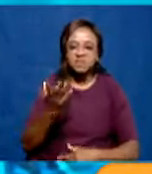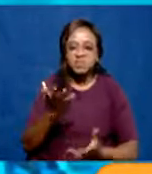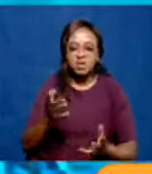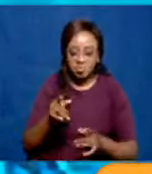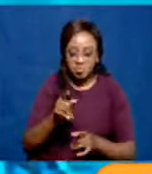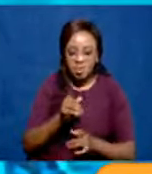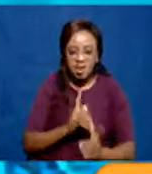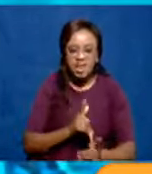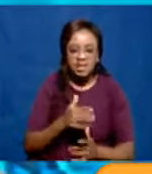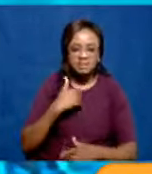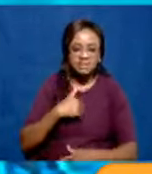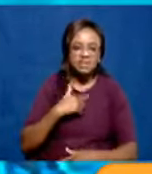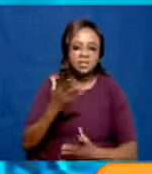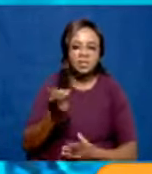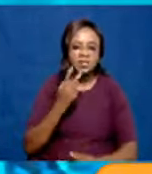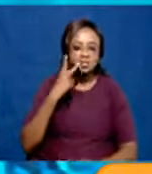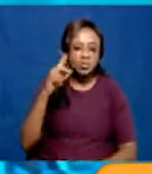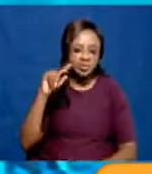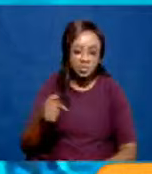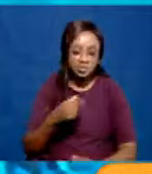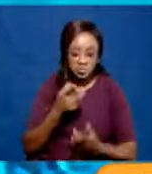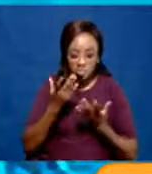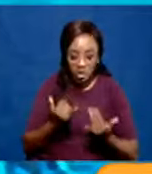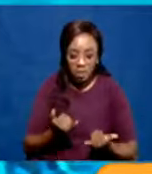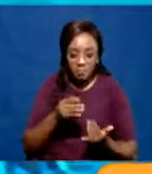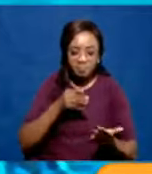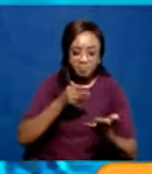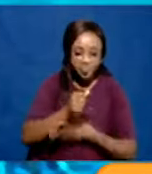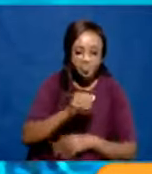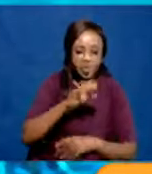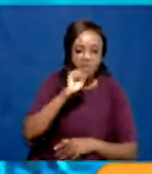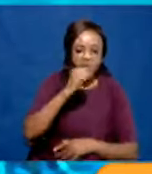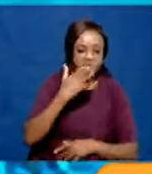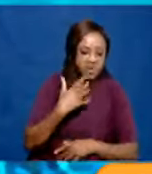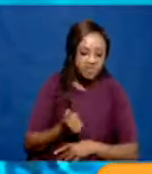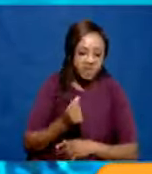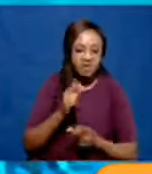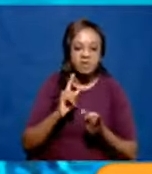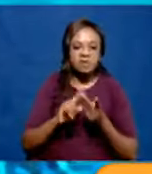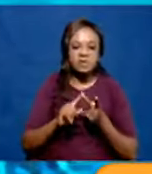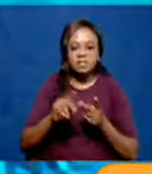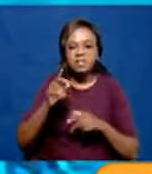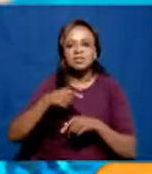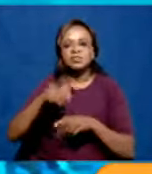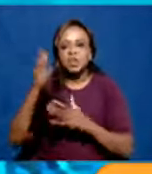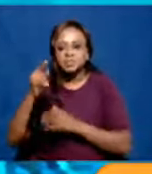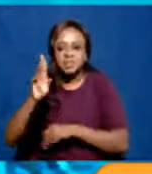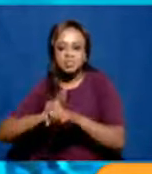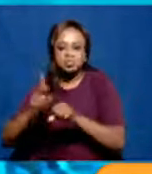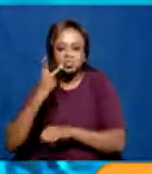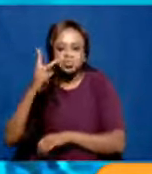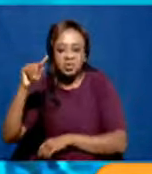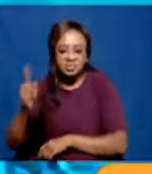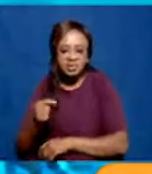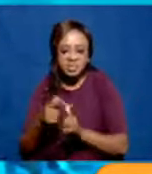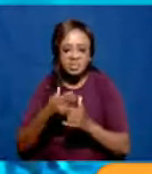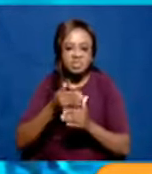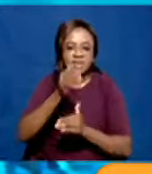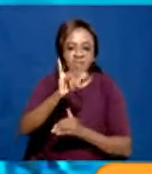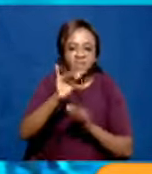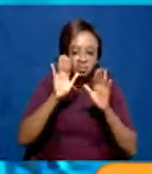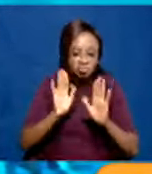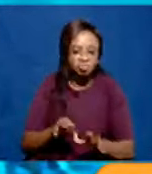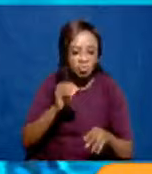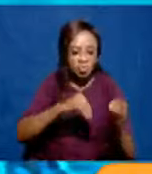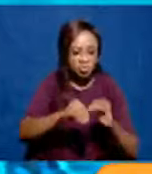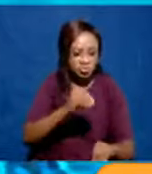in 2 months. Then you pay the 500 shillings, pay 6,000, and then go and consume 200,000. Then after that, you don't contribute. In other words,